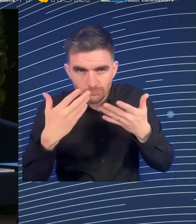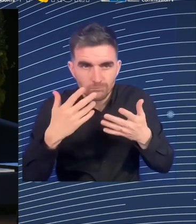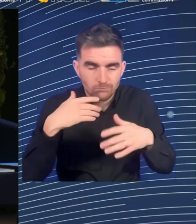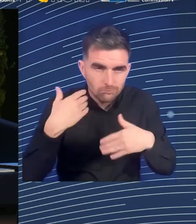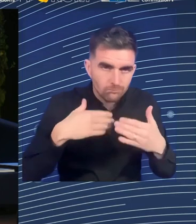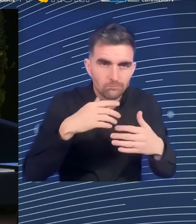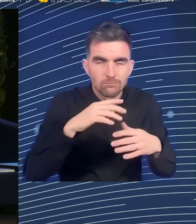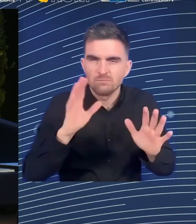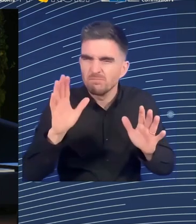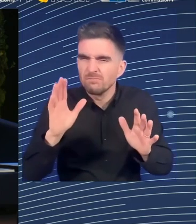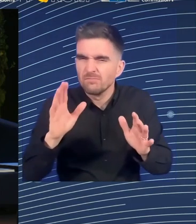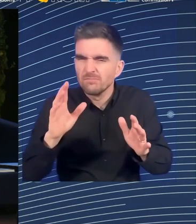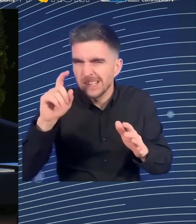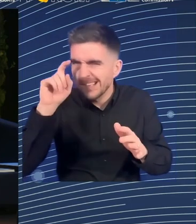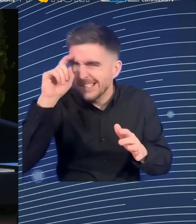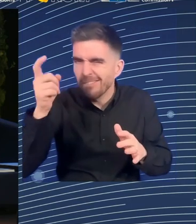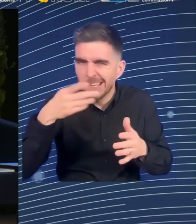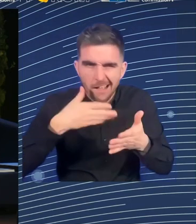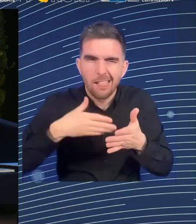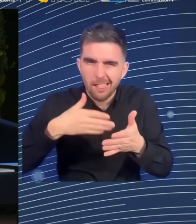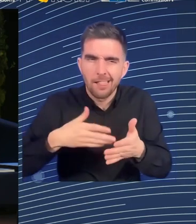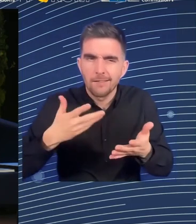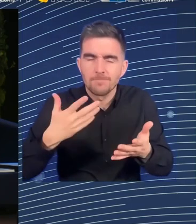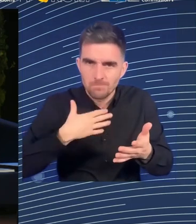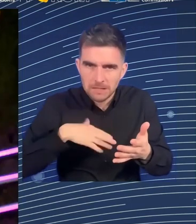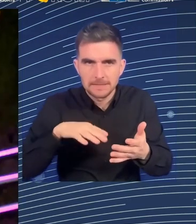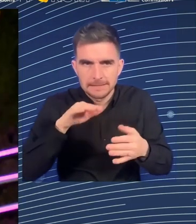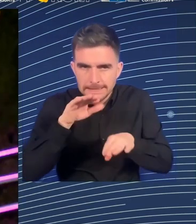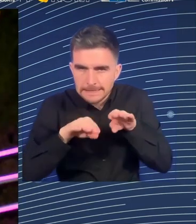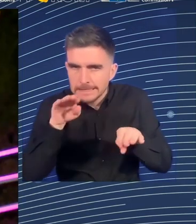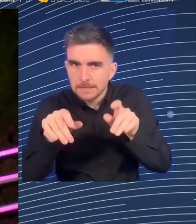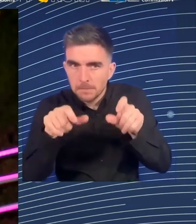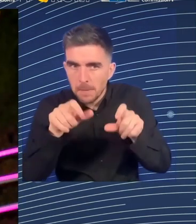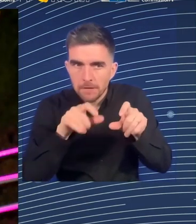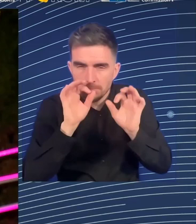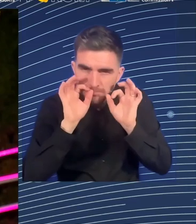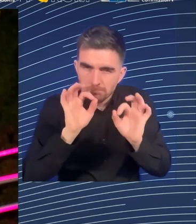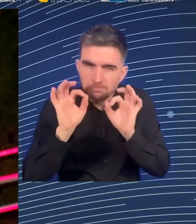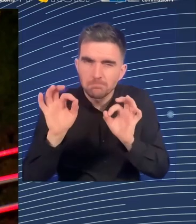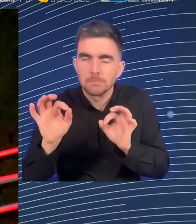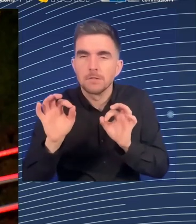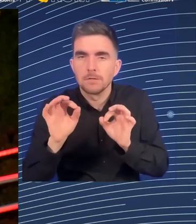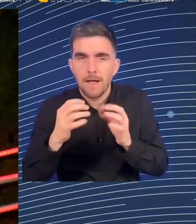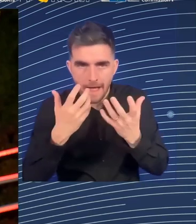is difficult to develop through the educational system or the training system. So